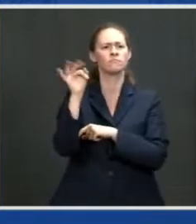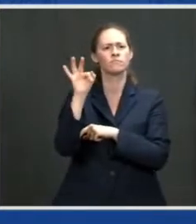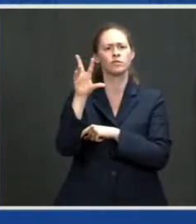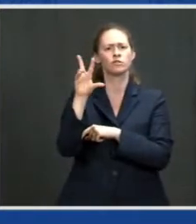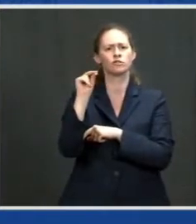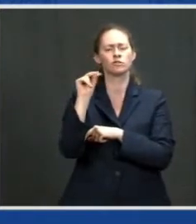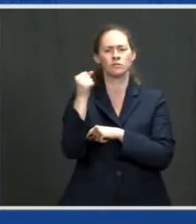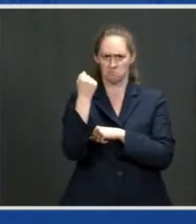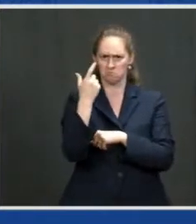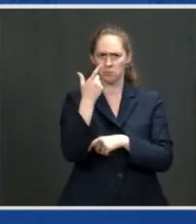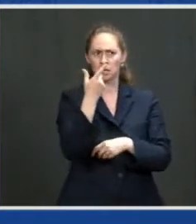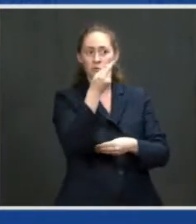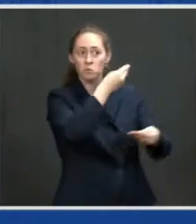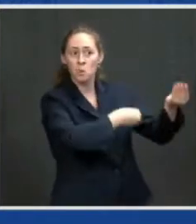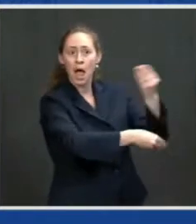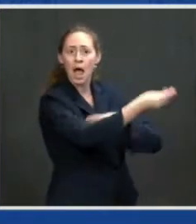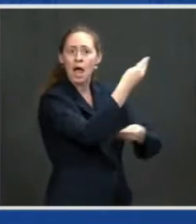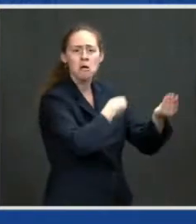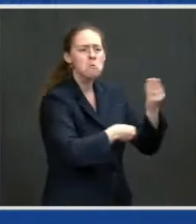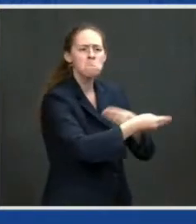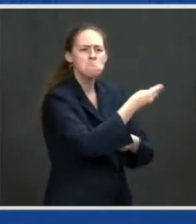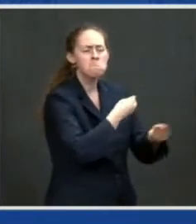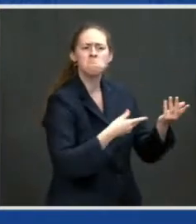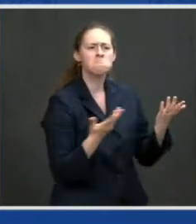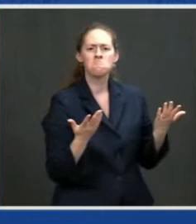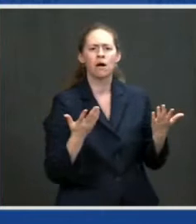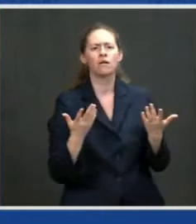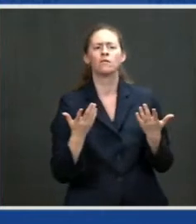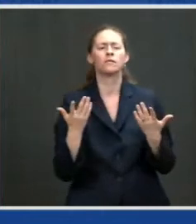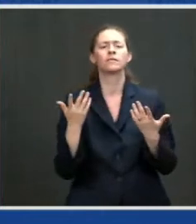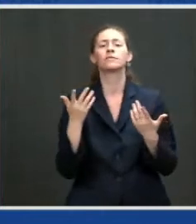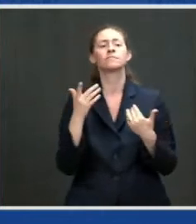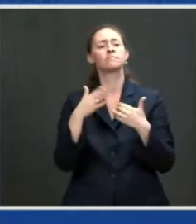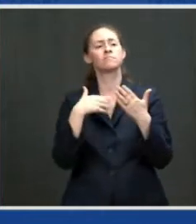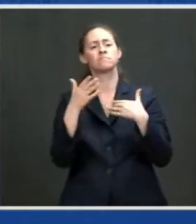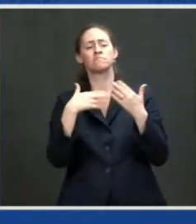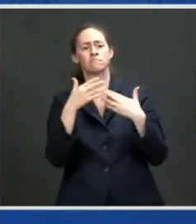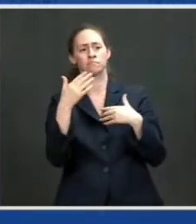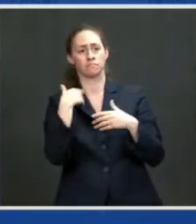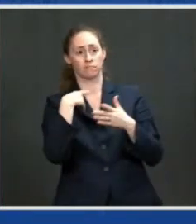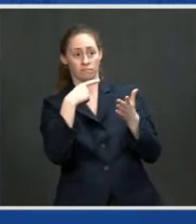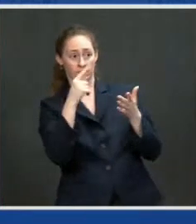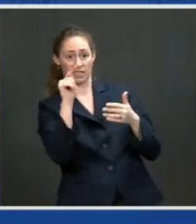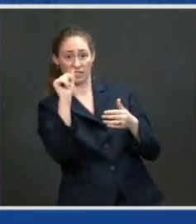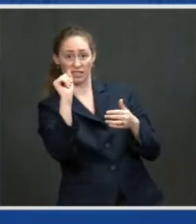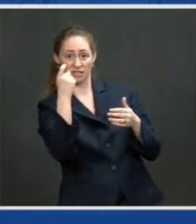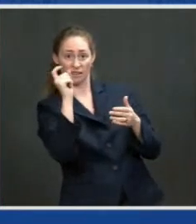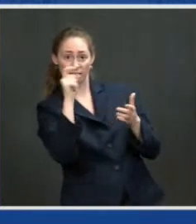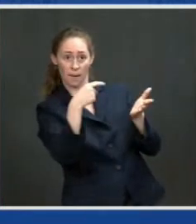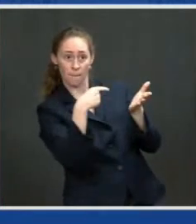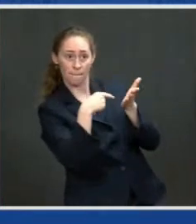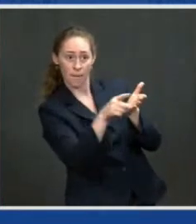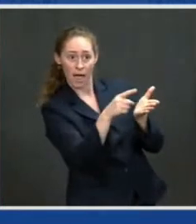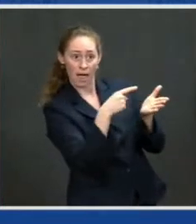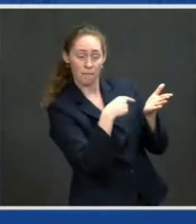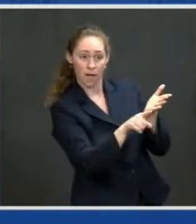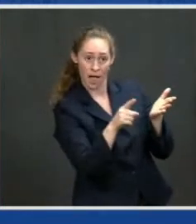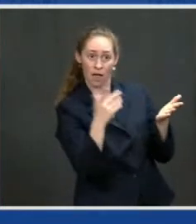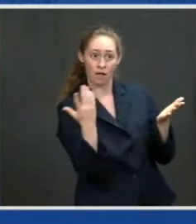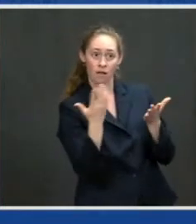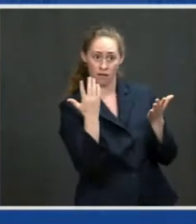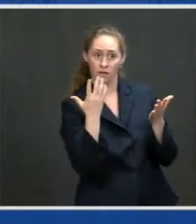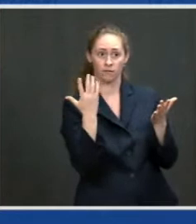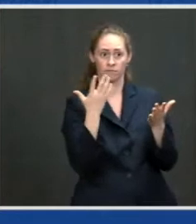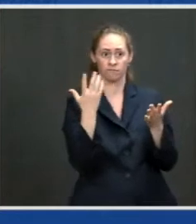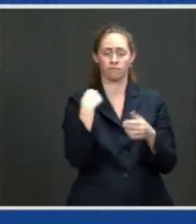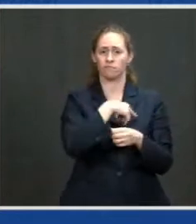whatever money, whatever program the taxpayers are paying for, you can spend it all on American